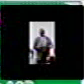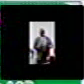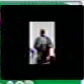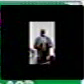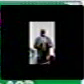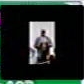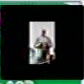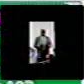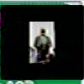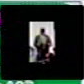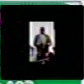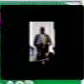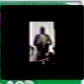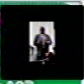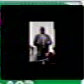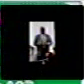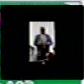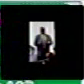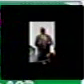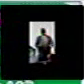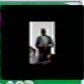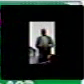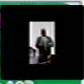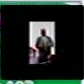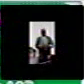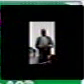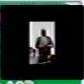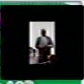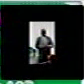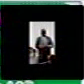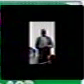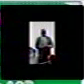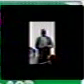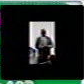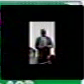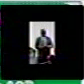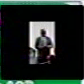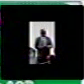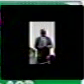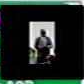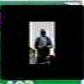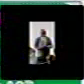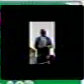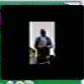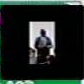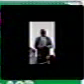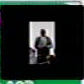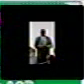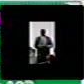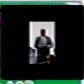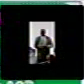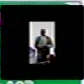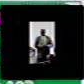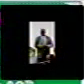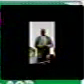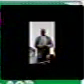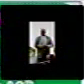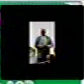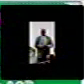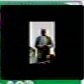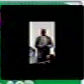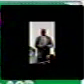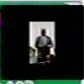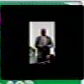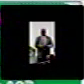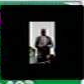there. It will happen in Jesus' name. So that from his body were brought unto the